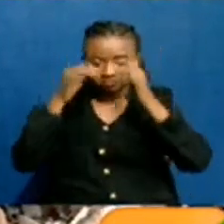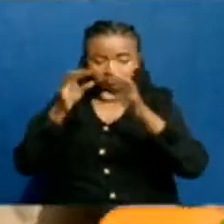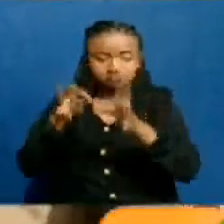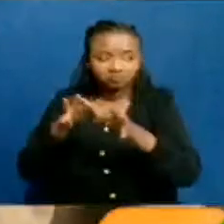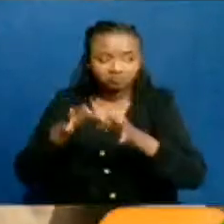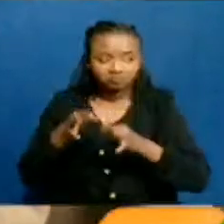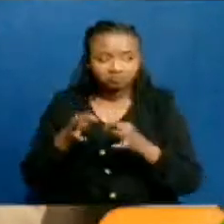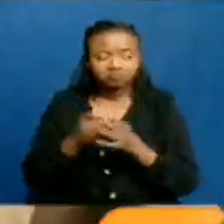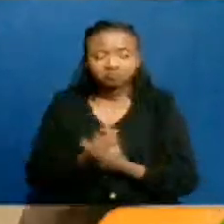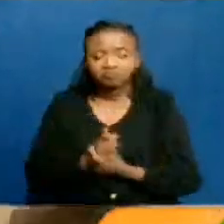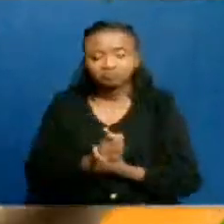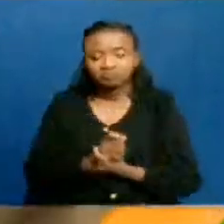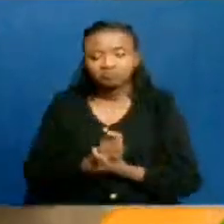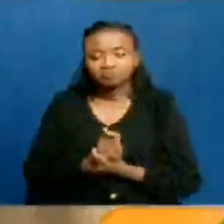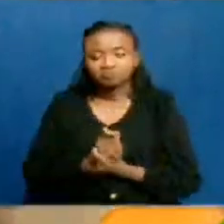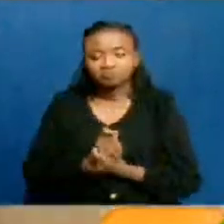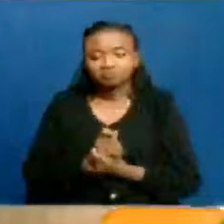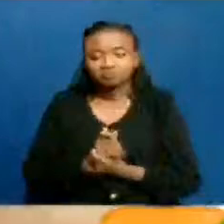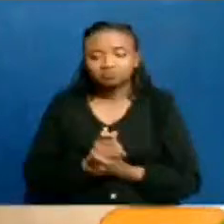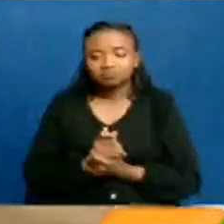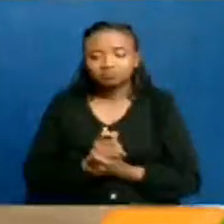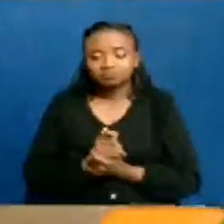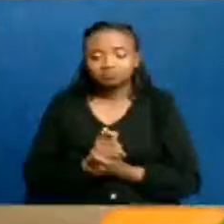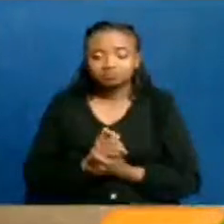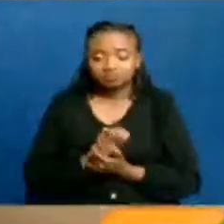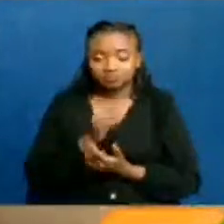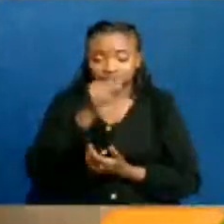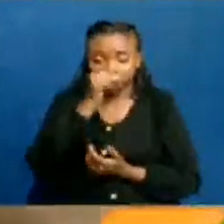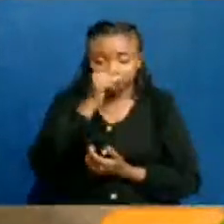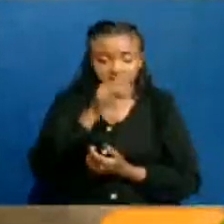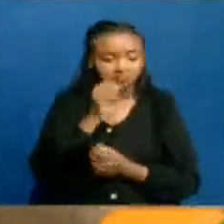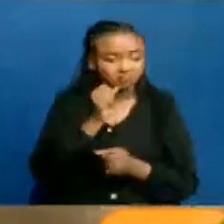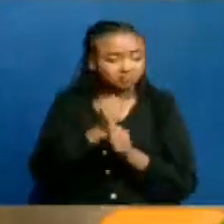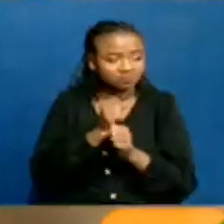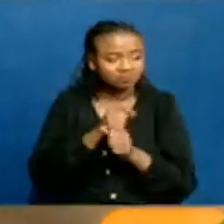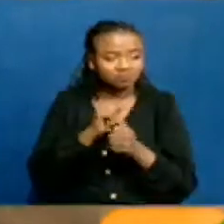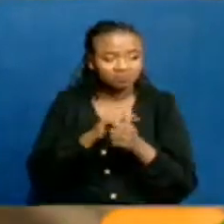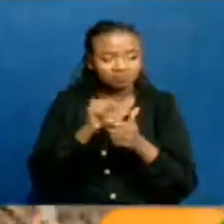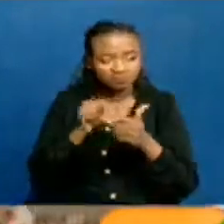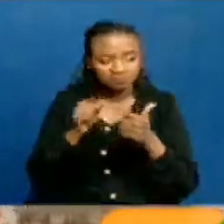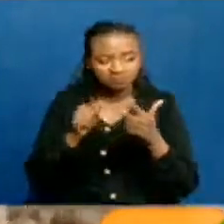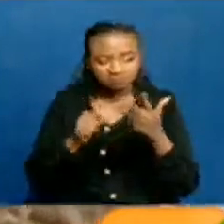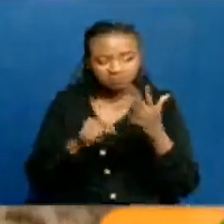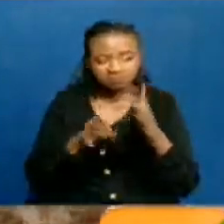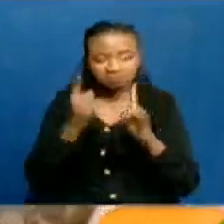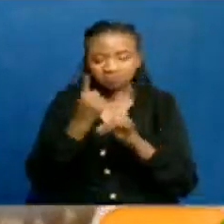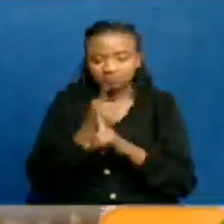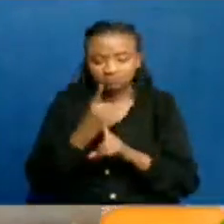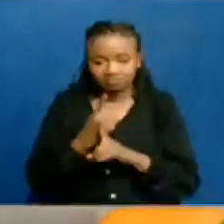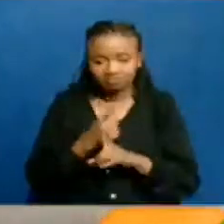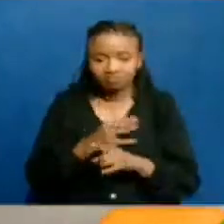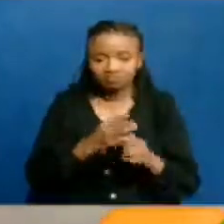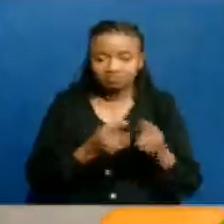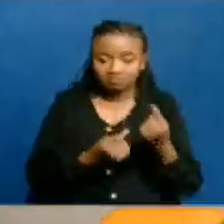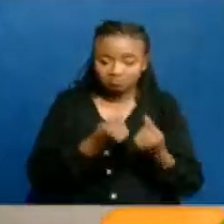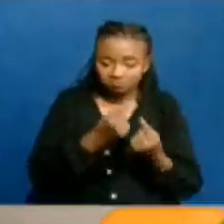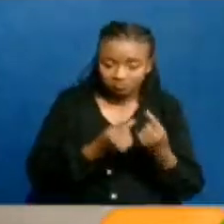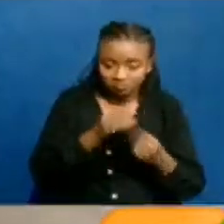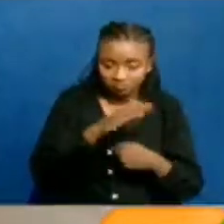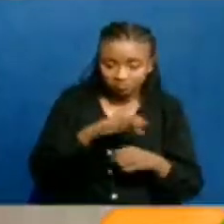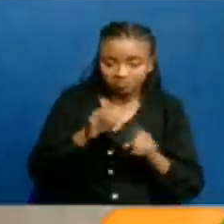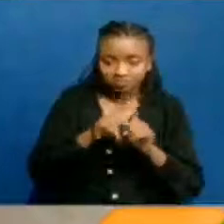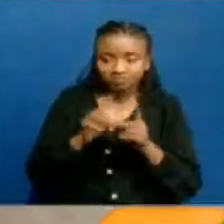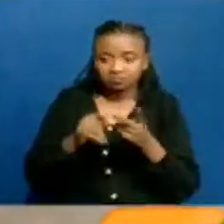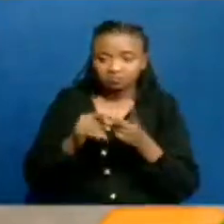accounting. The biogas produced here does more than just fueling kitchens. It also